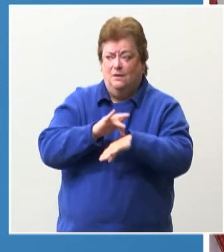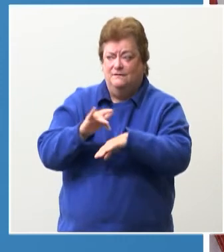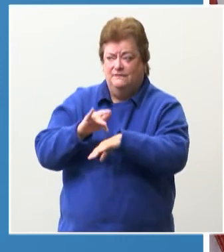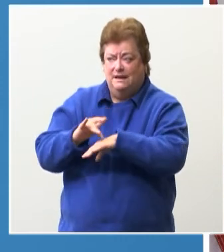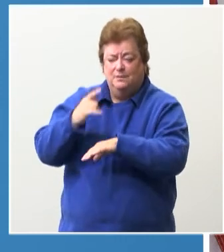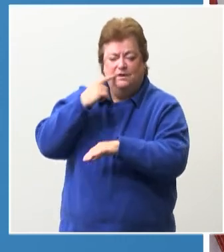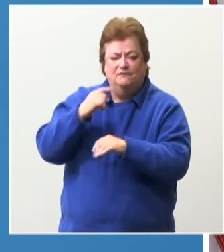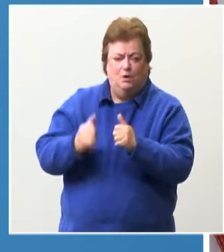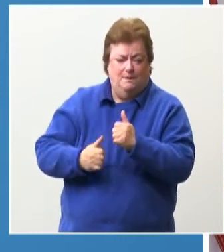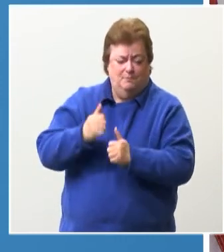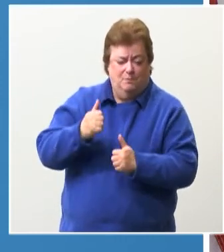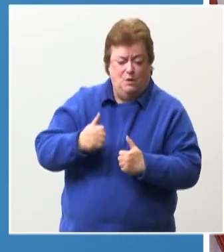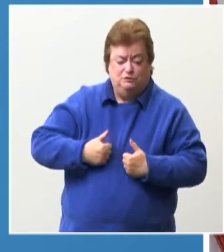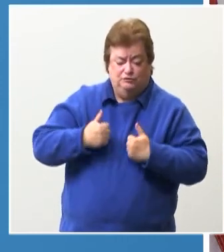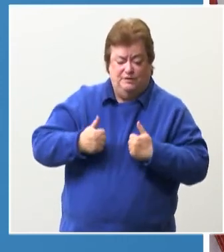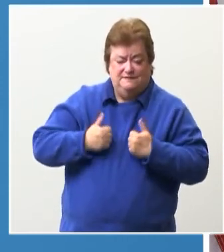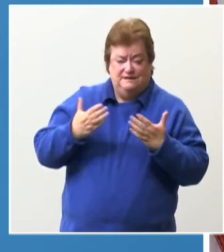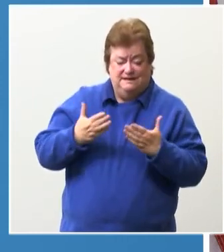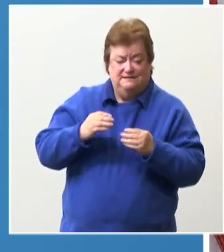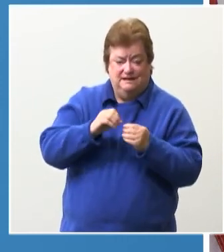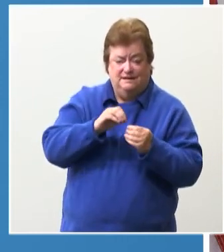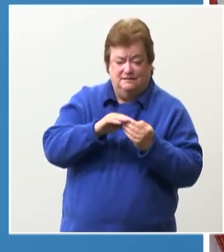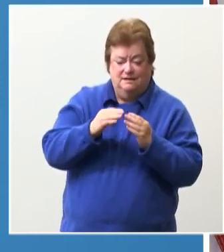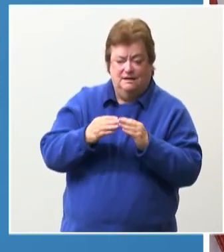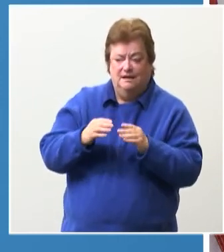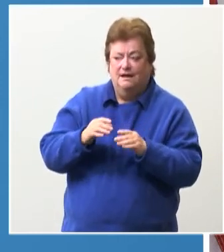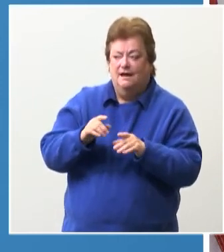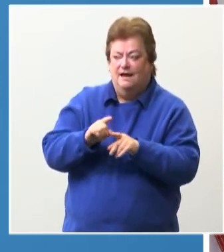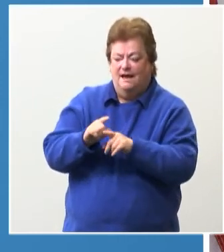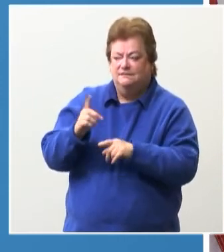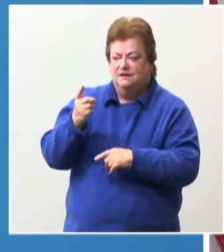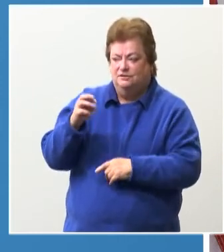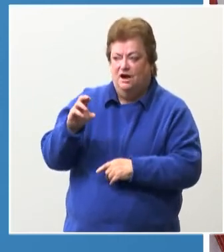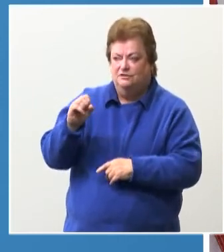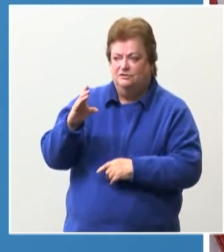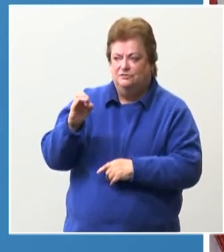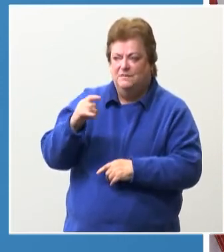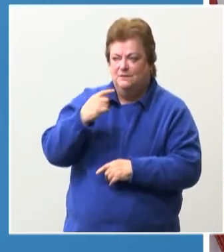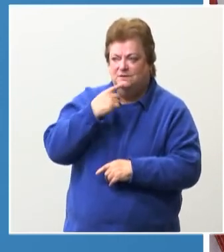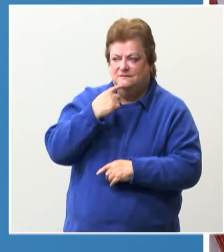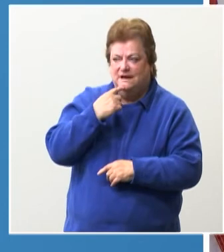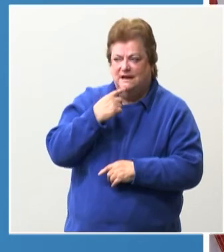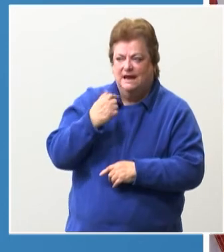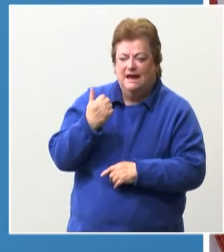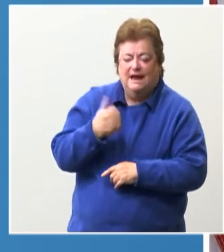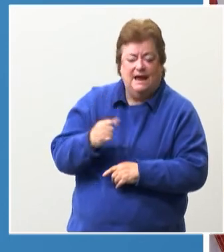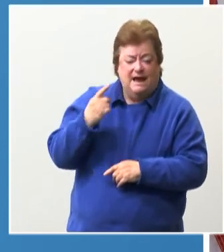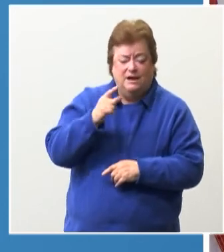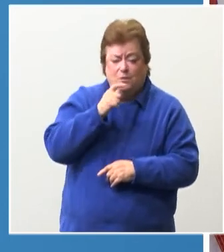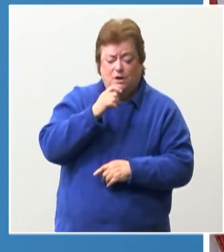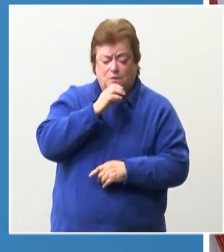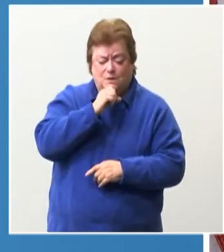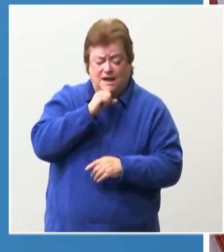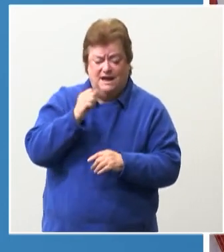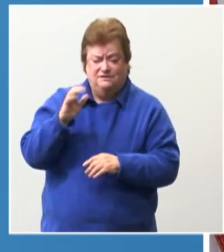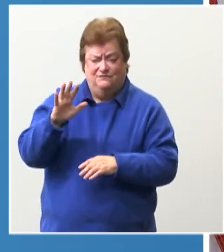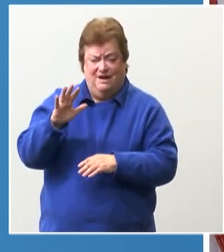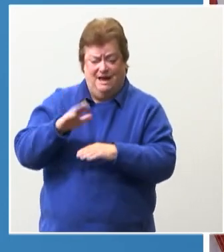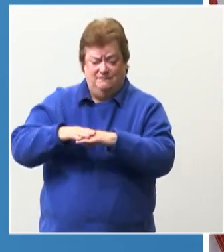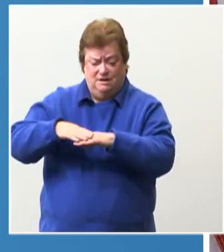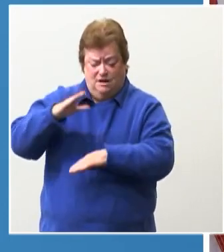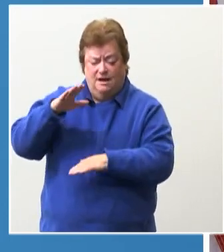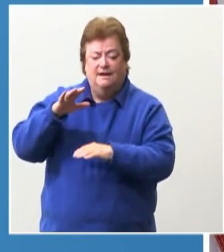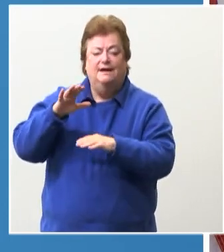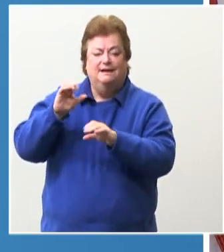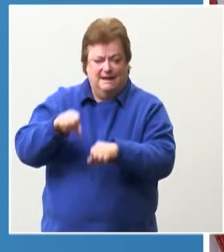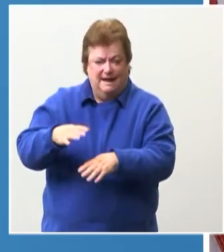to most residents in our community, as Dr. Schmidt was saying. Everyone 5 years old and older can get vaccinated